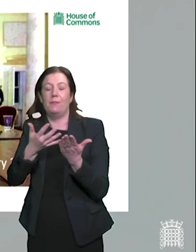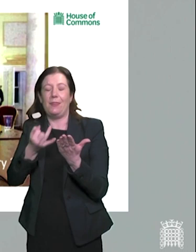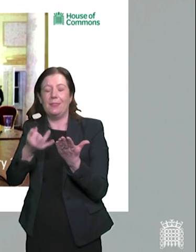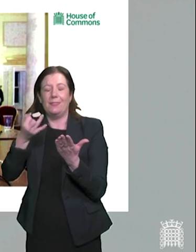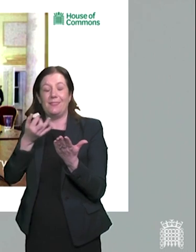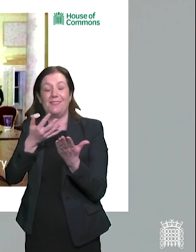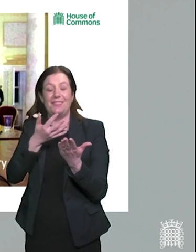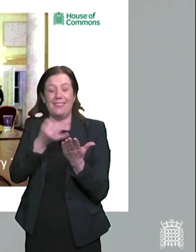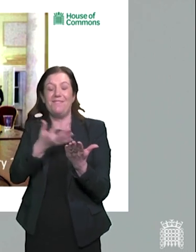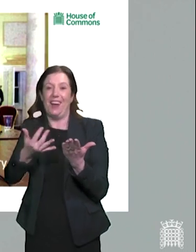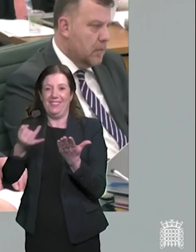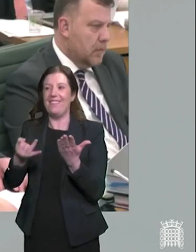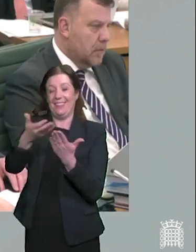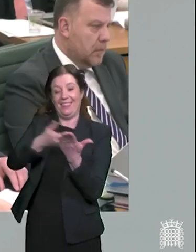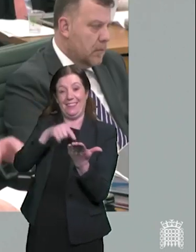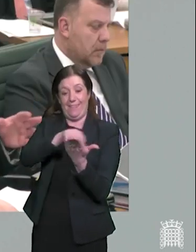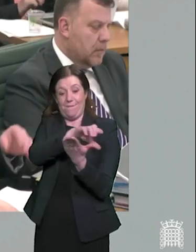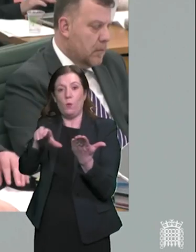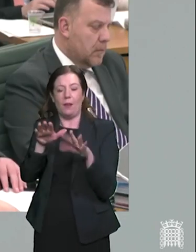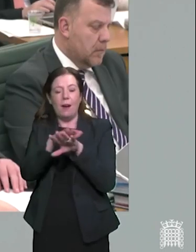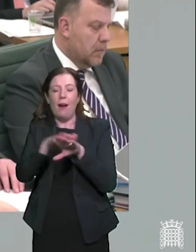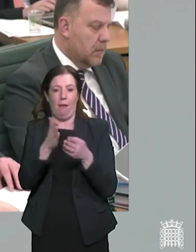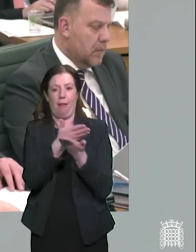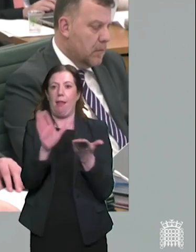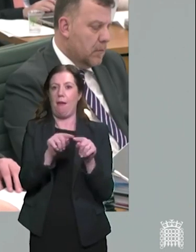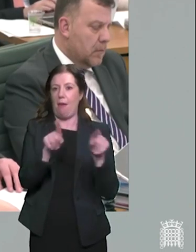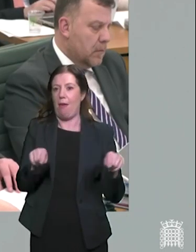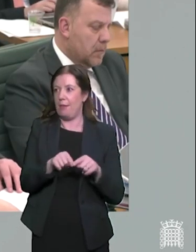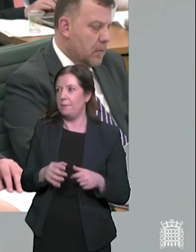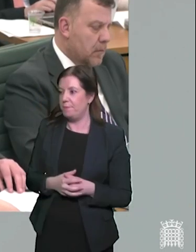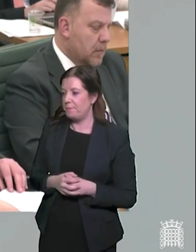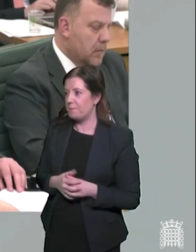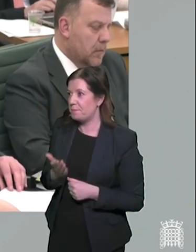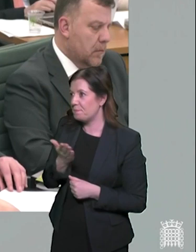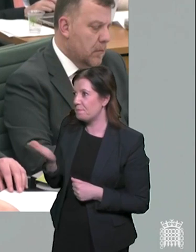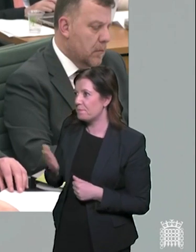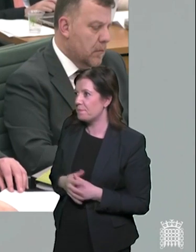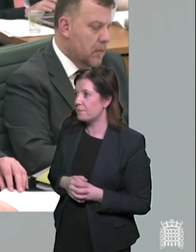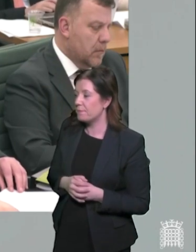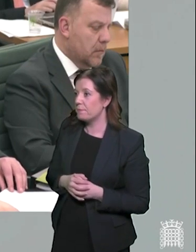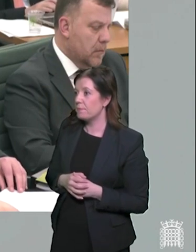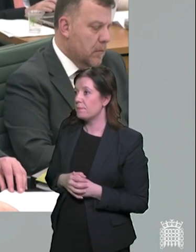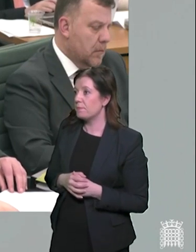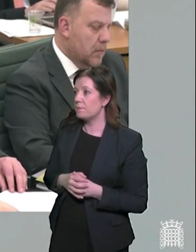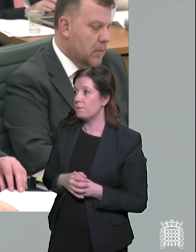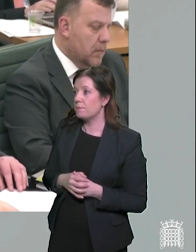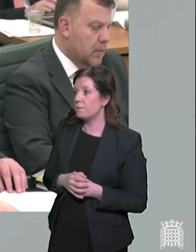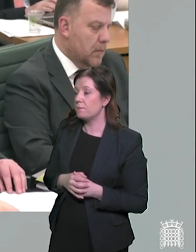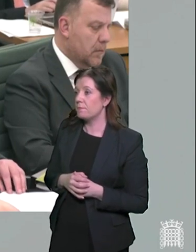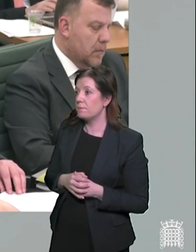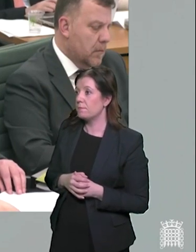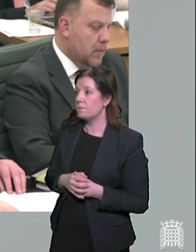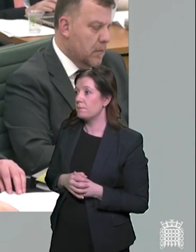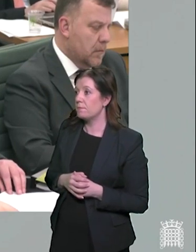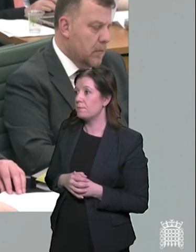the total evidence. Here we see the picture on the screen, Ms. Johnston. The photograph shows yourself and at